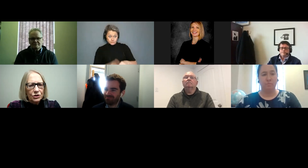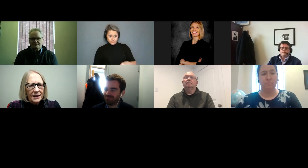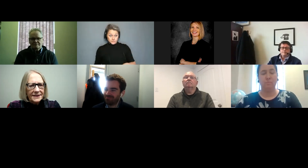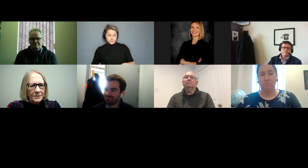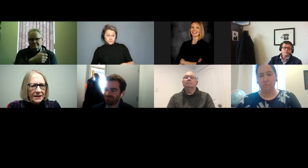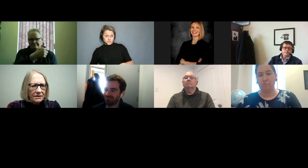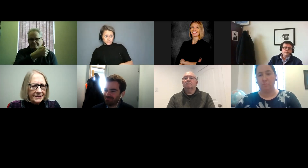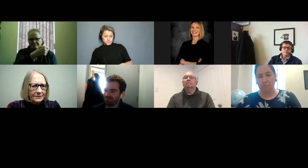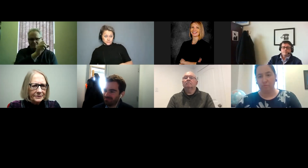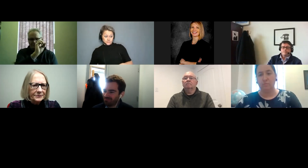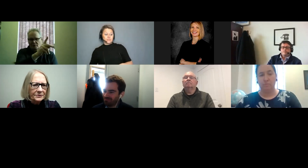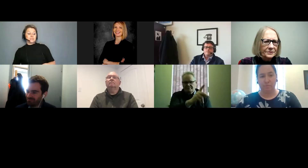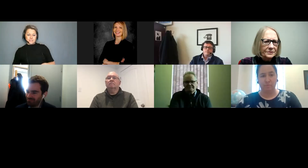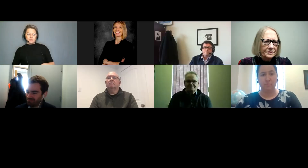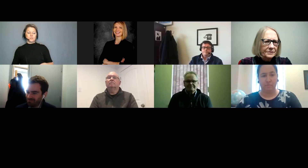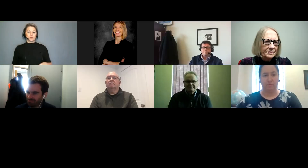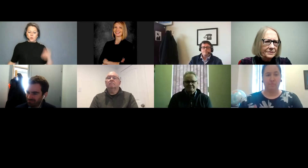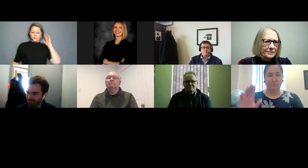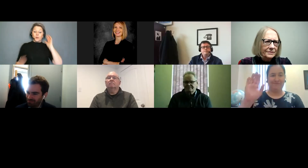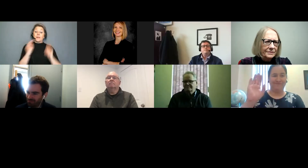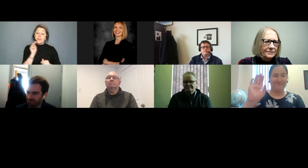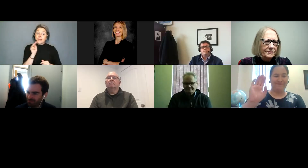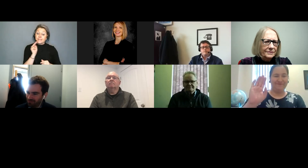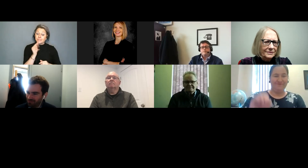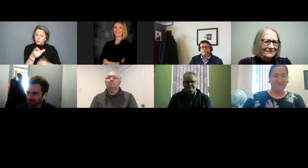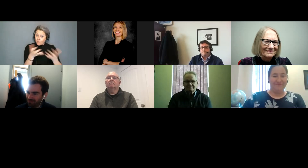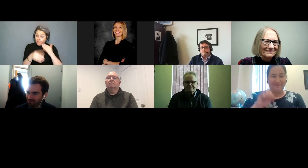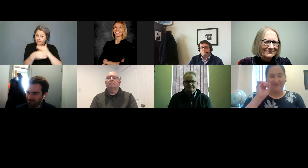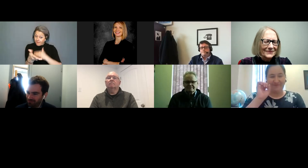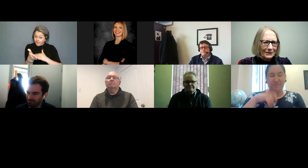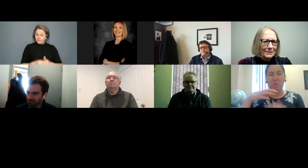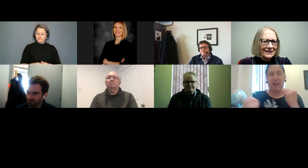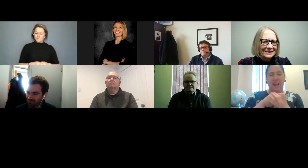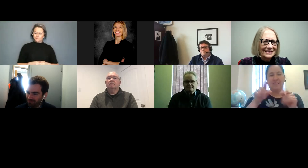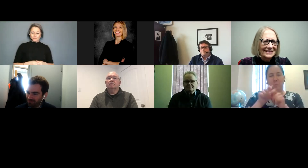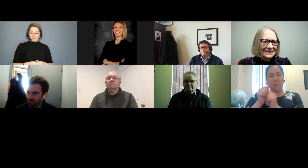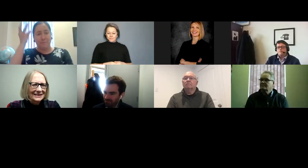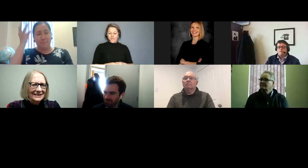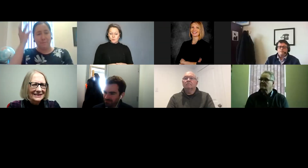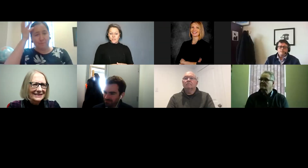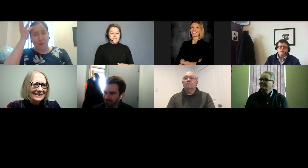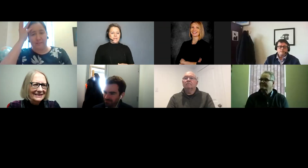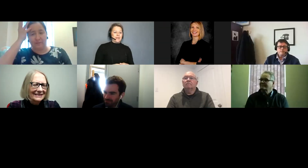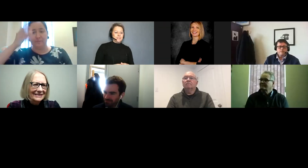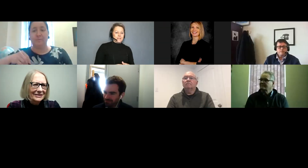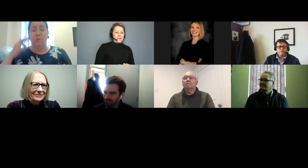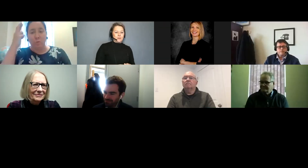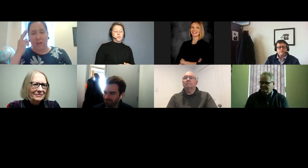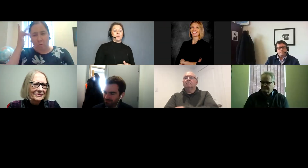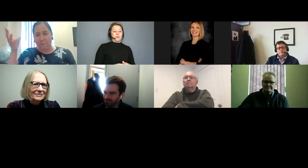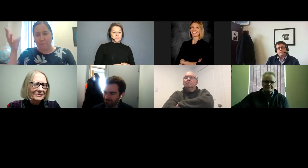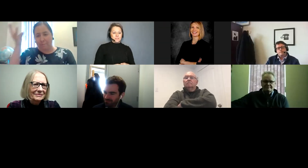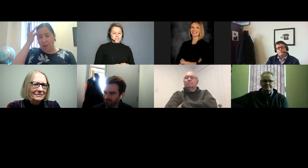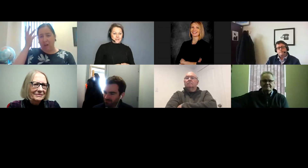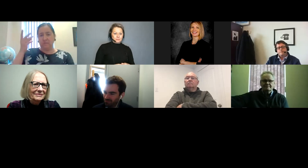Megan, did you have something else? That sounds good. Wonderful. Yeah, Megan. I would like to add to